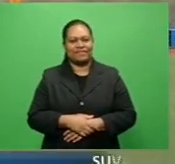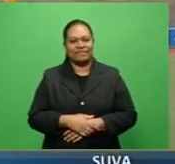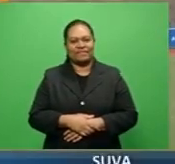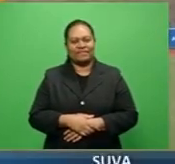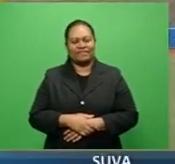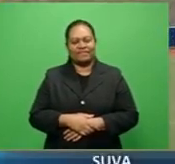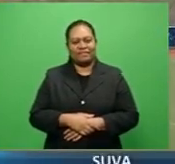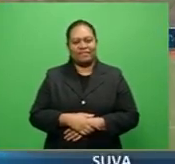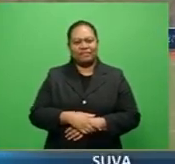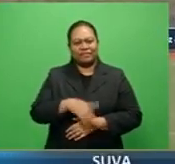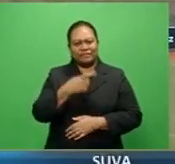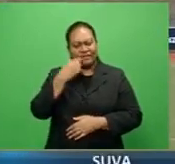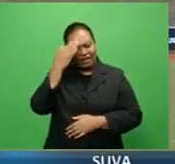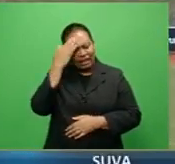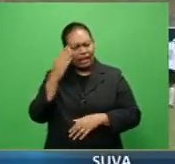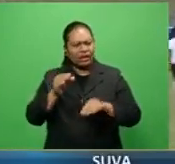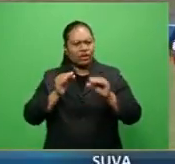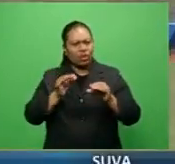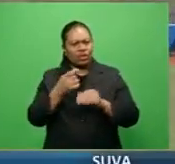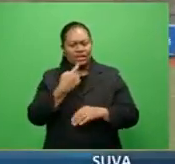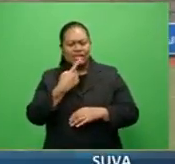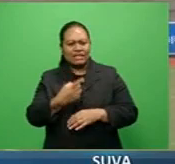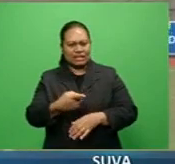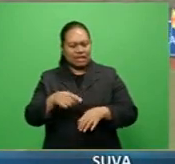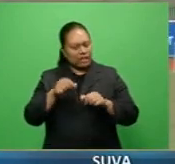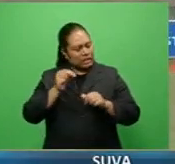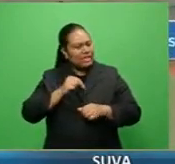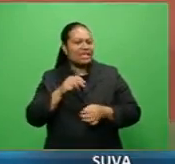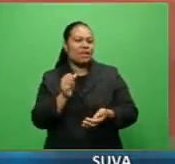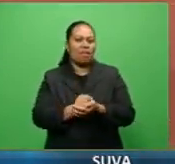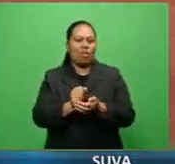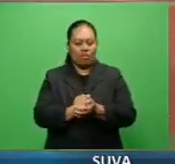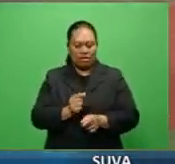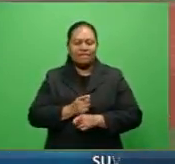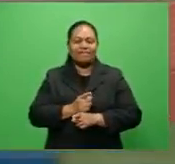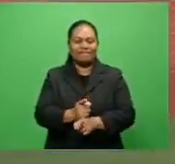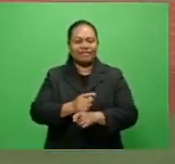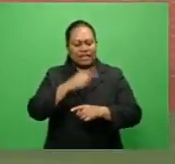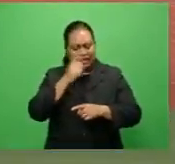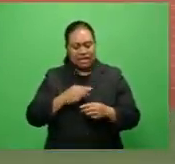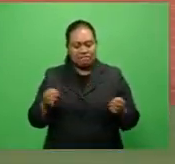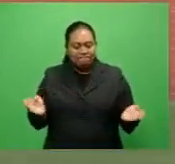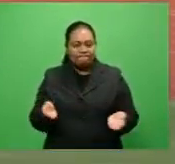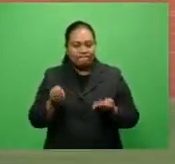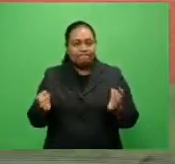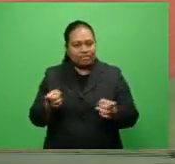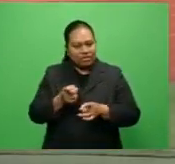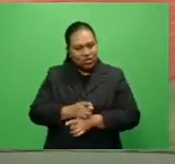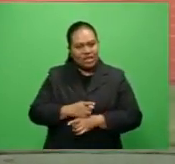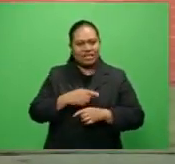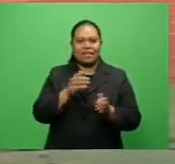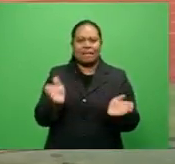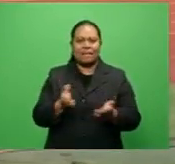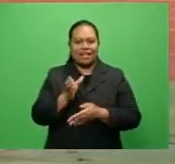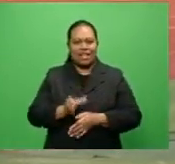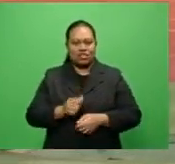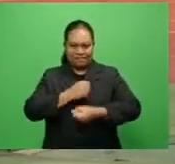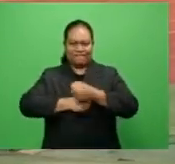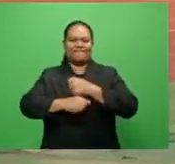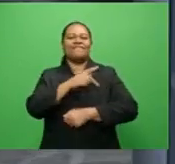Head coach Babs Khan believes proper guidance and game time can mold players like Nalombu to become